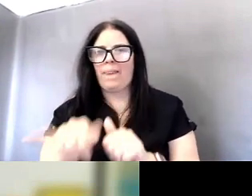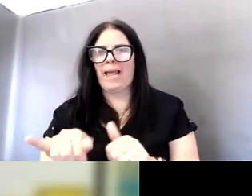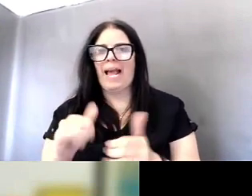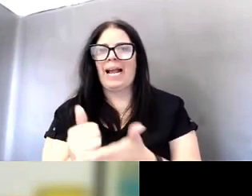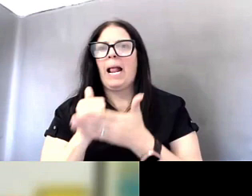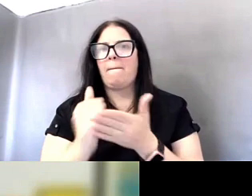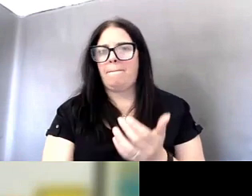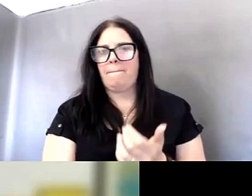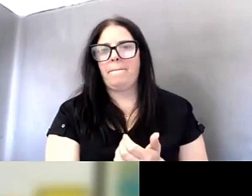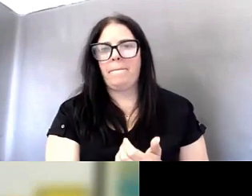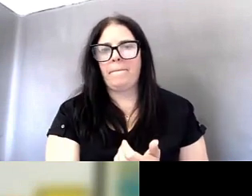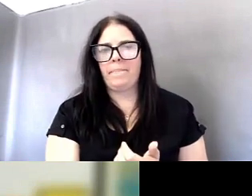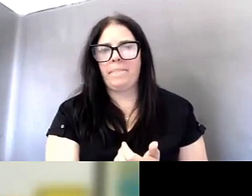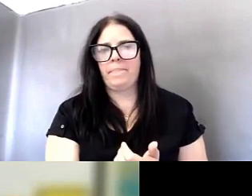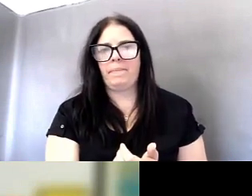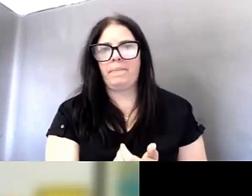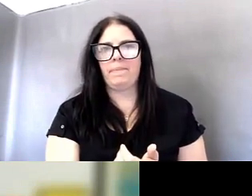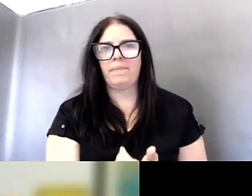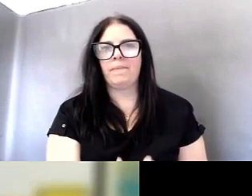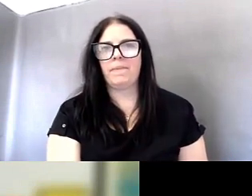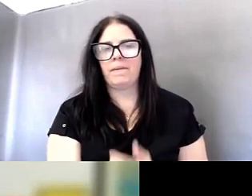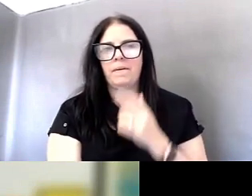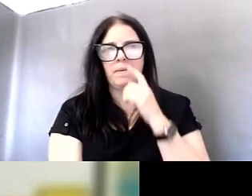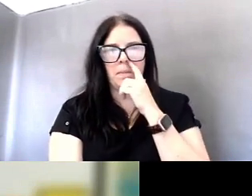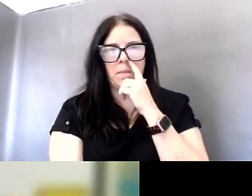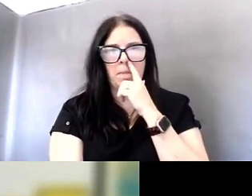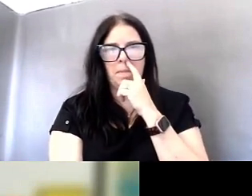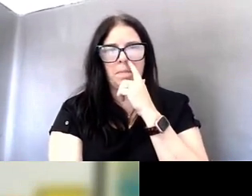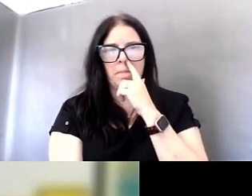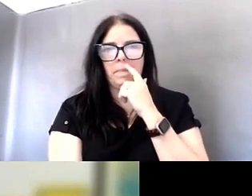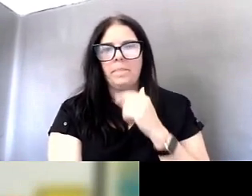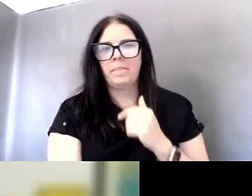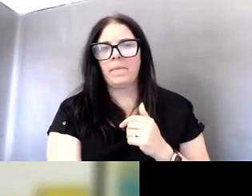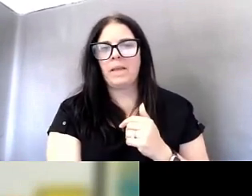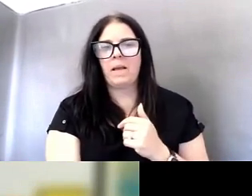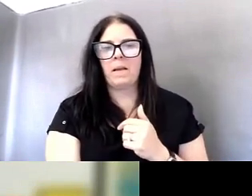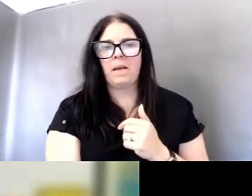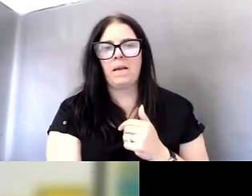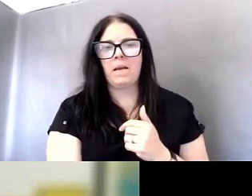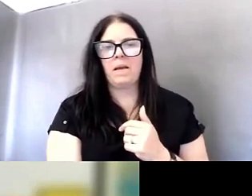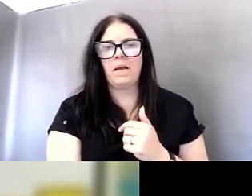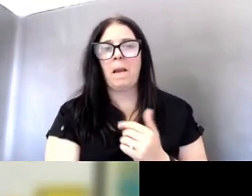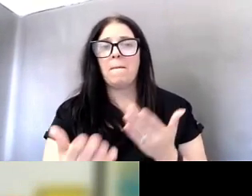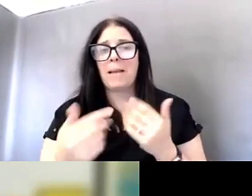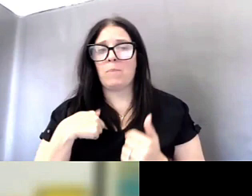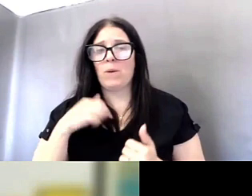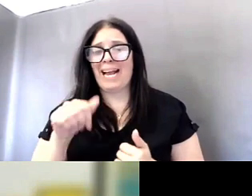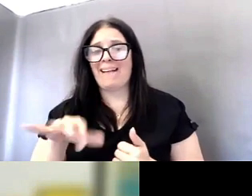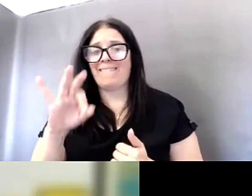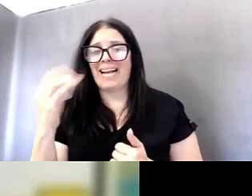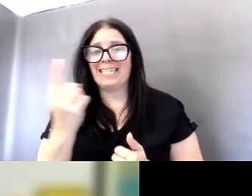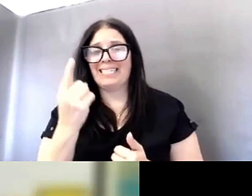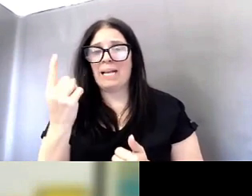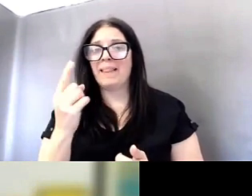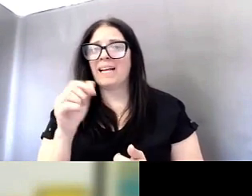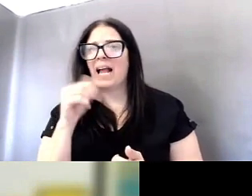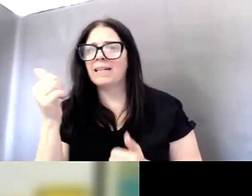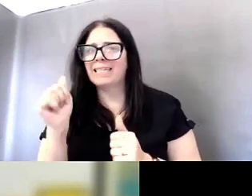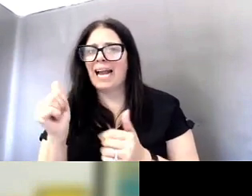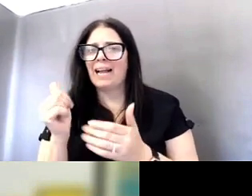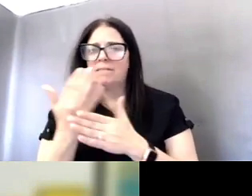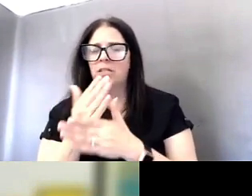Maybe there's another similar resource we can look for to help out. So don't feel restricted in a way by, our